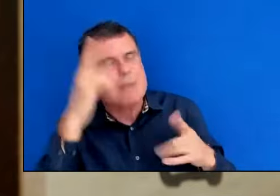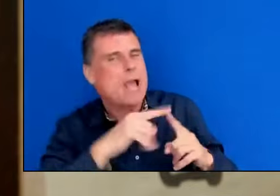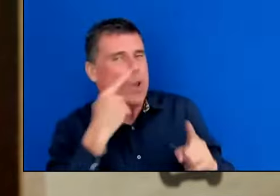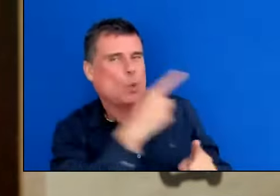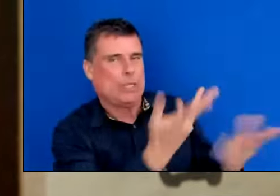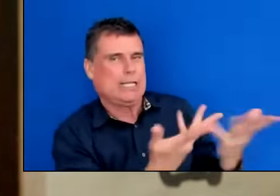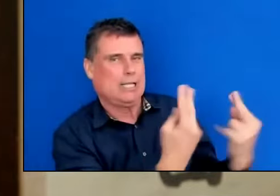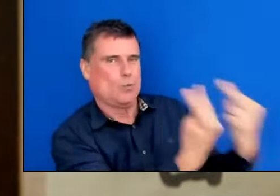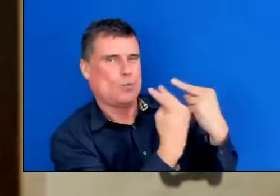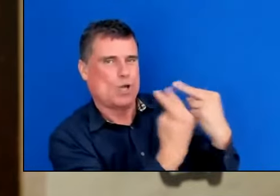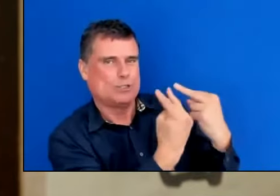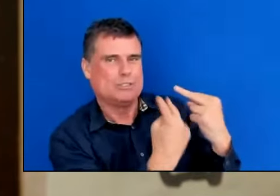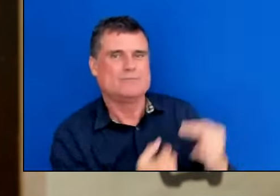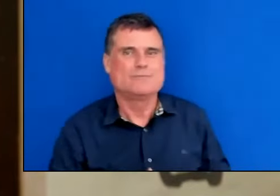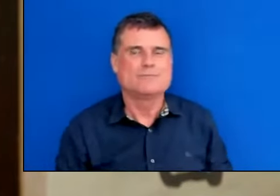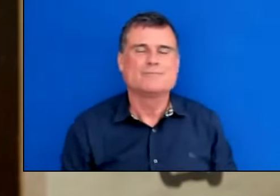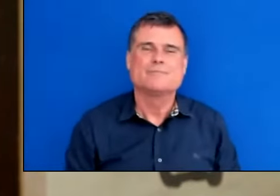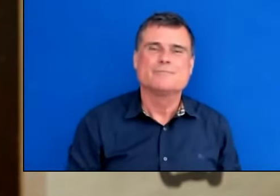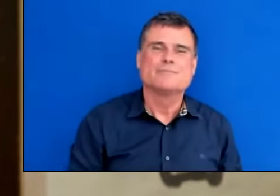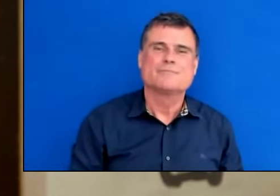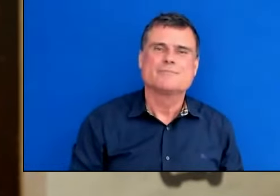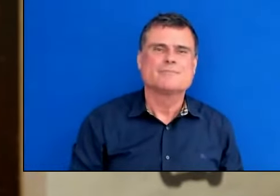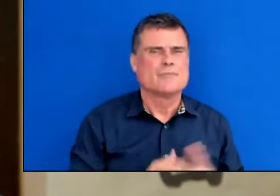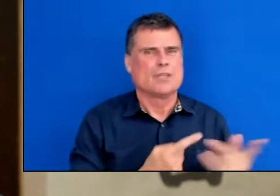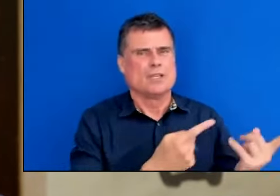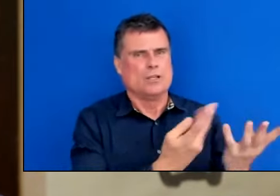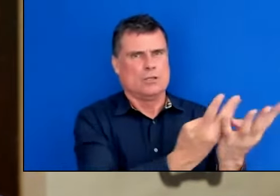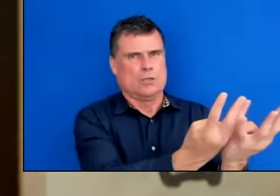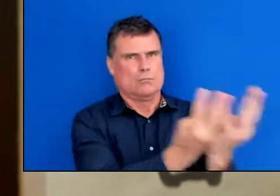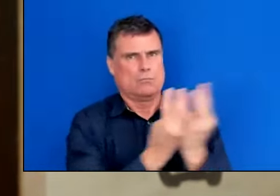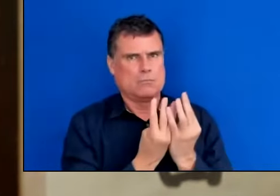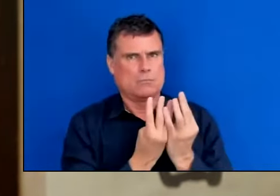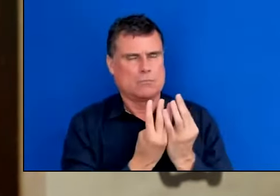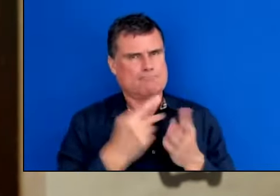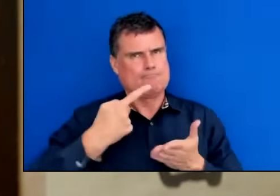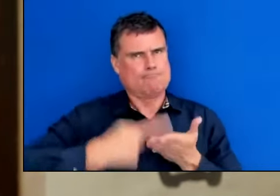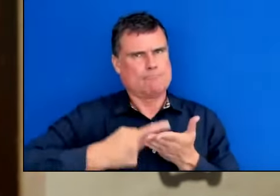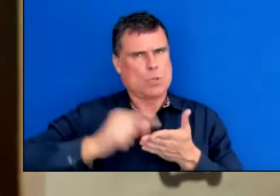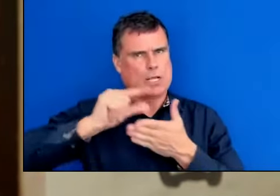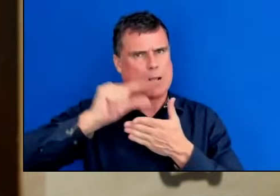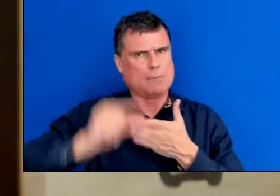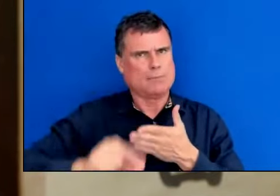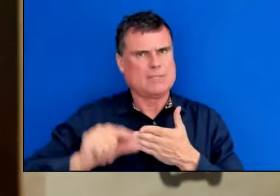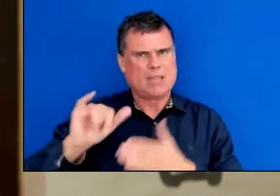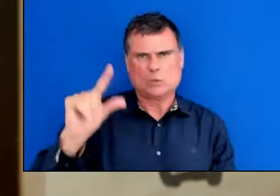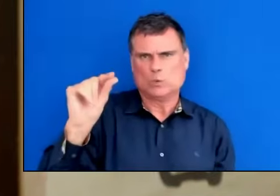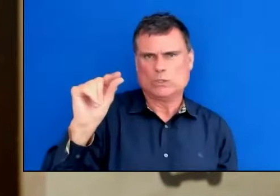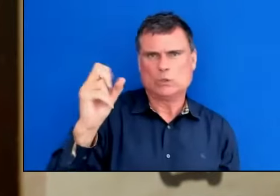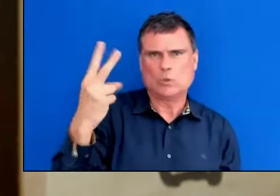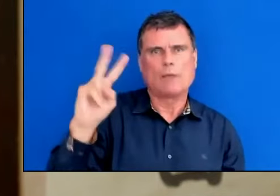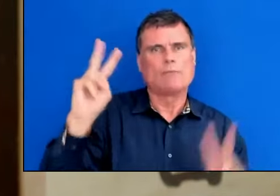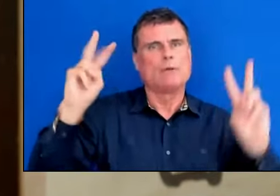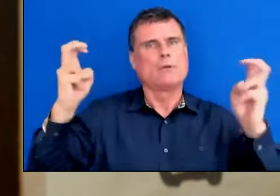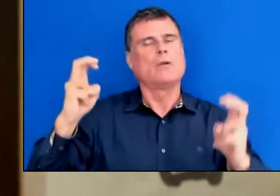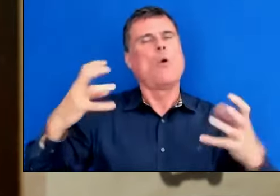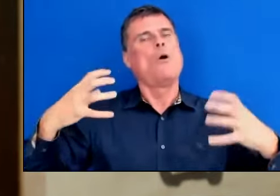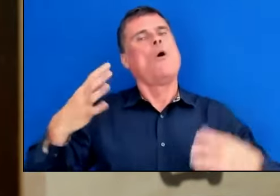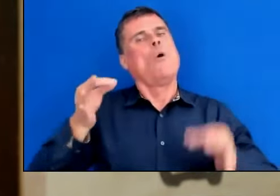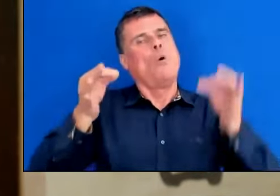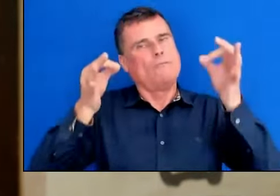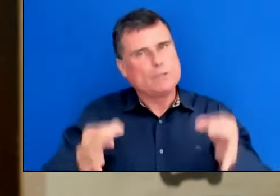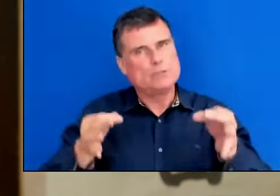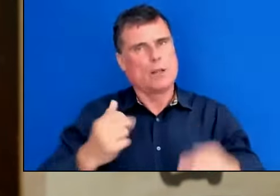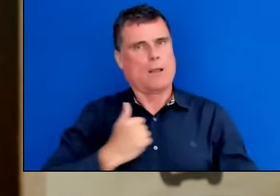streaming to your living room right now as well. But when they came and spoke to the government and said that the